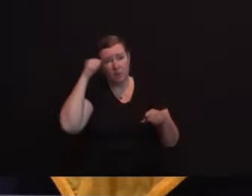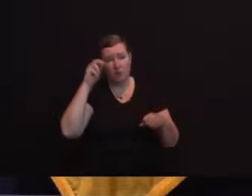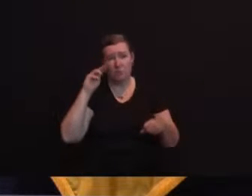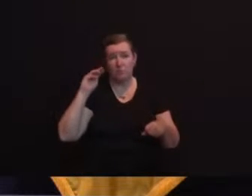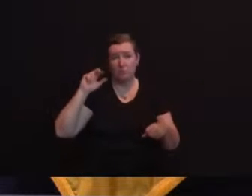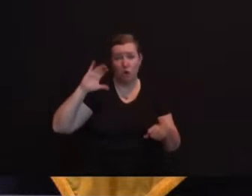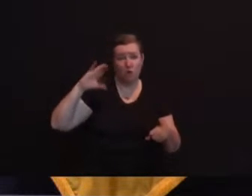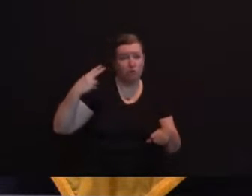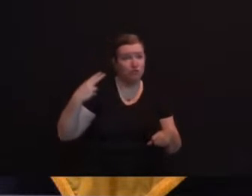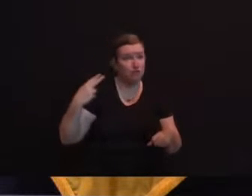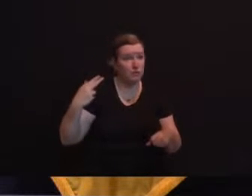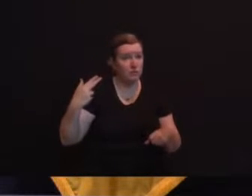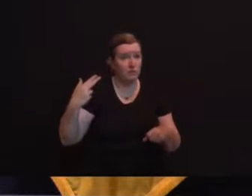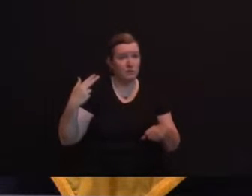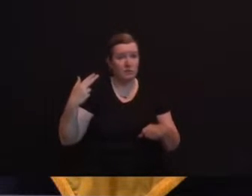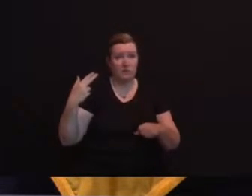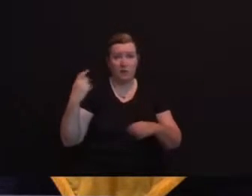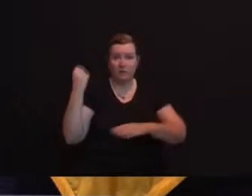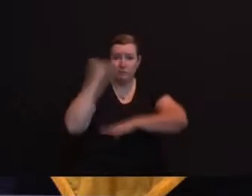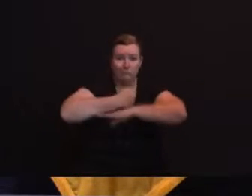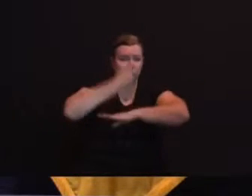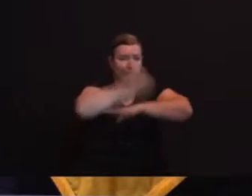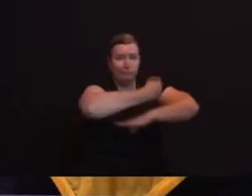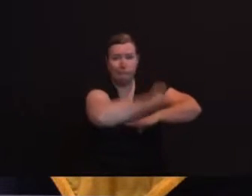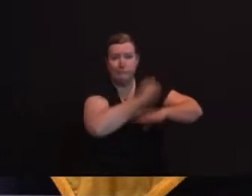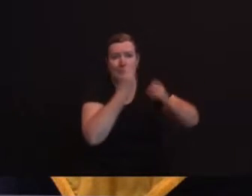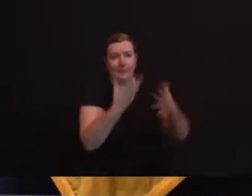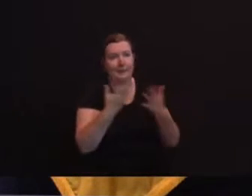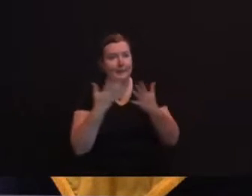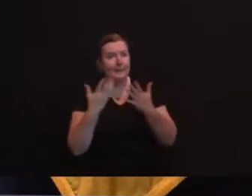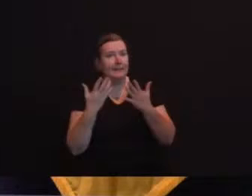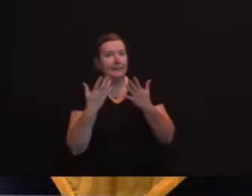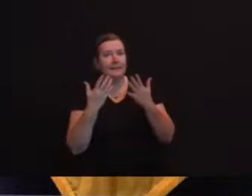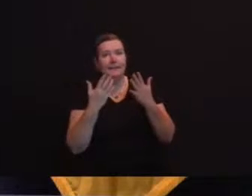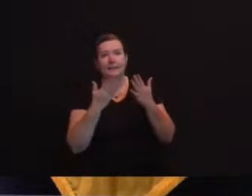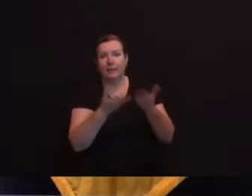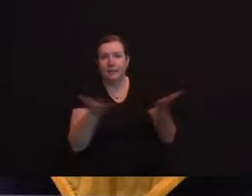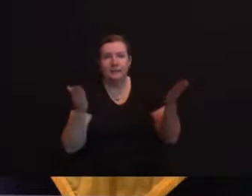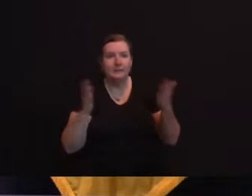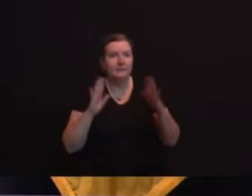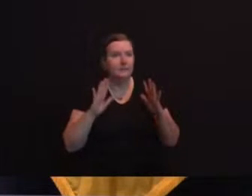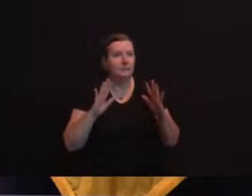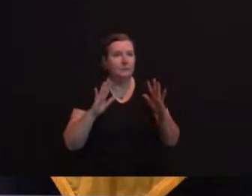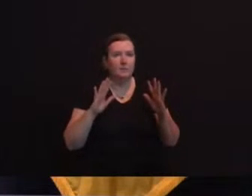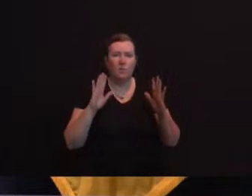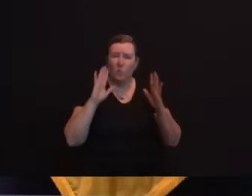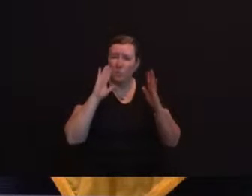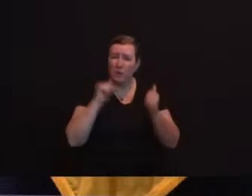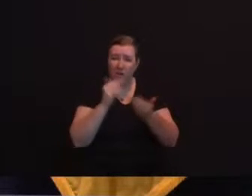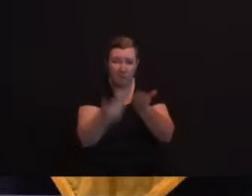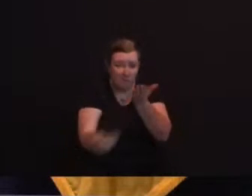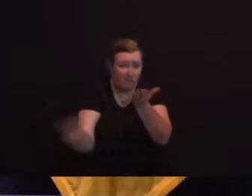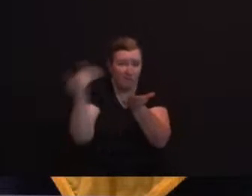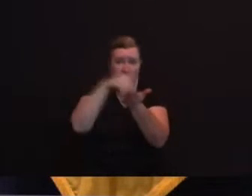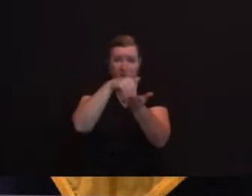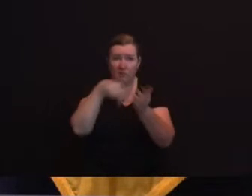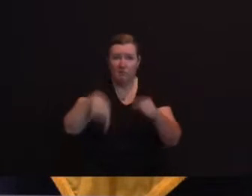again. Where we see transmission, we're taking action against where we see it, and we'll continue to do